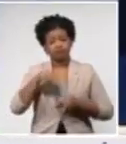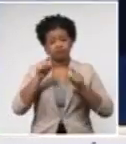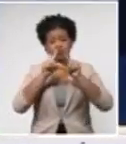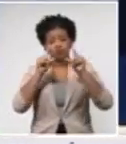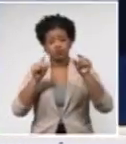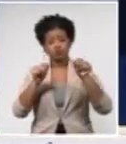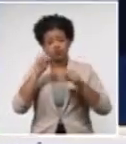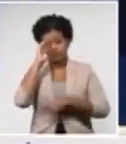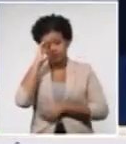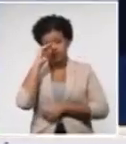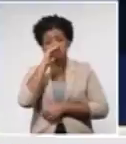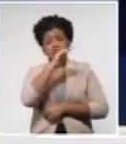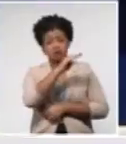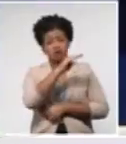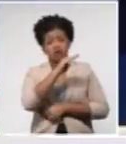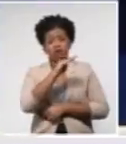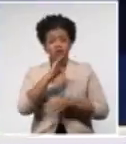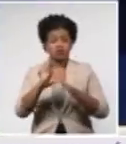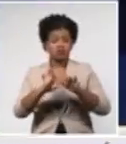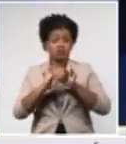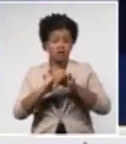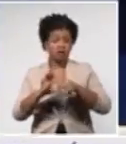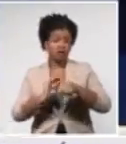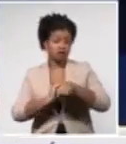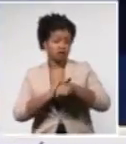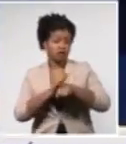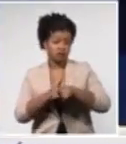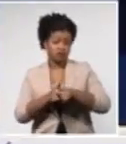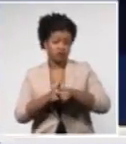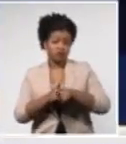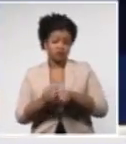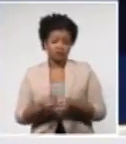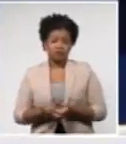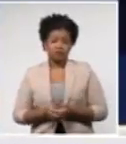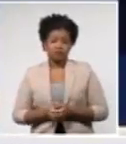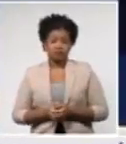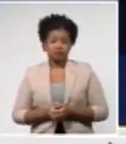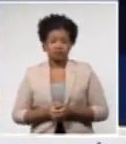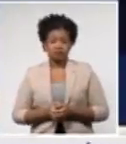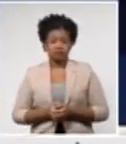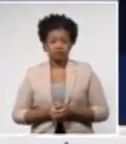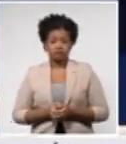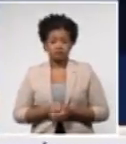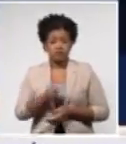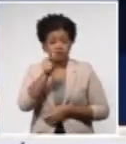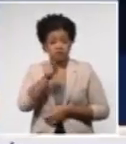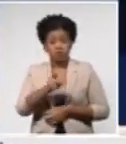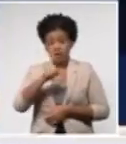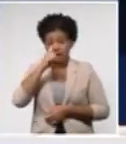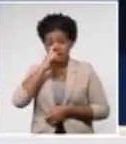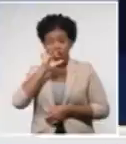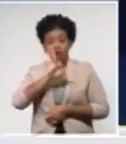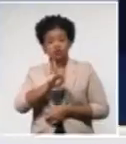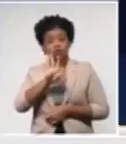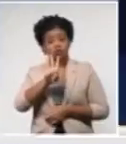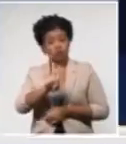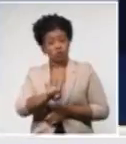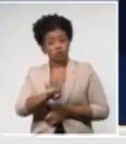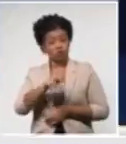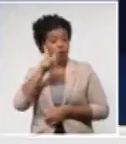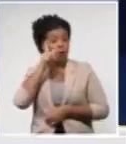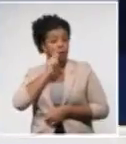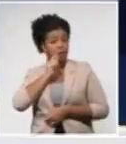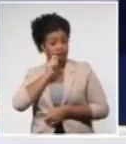with COVID 19. We're talking about an 84-year-old male patient